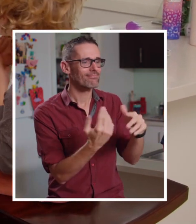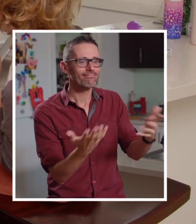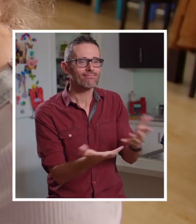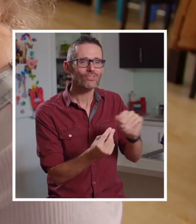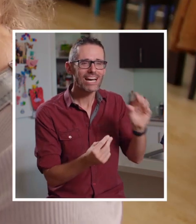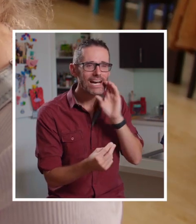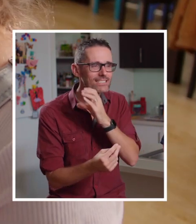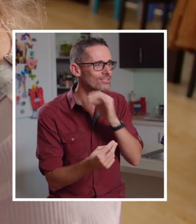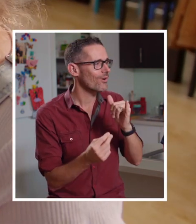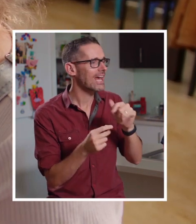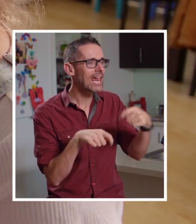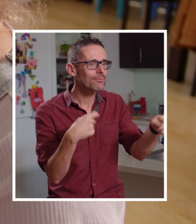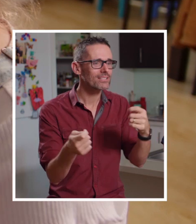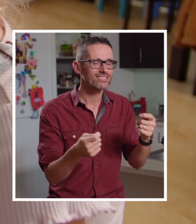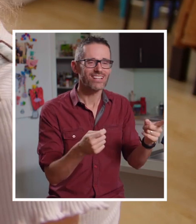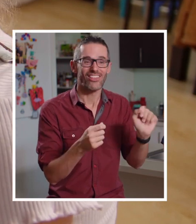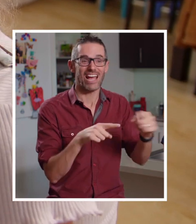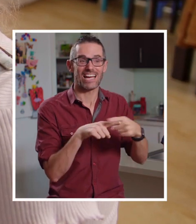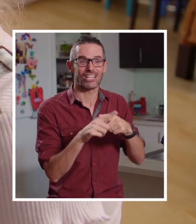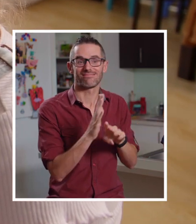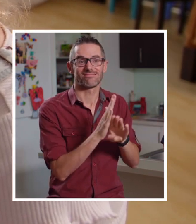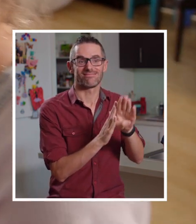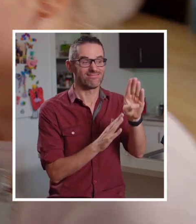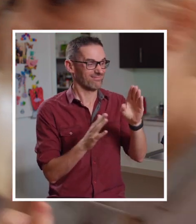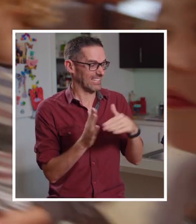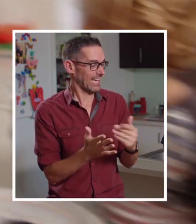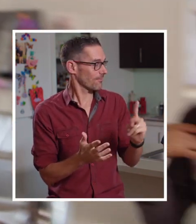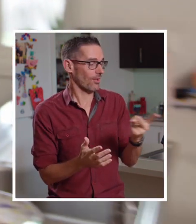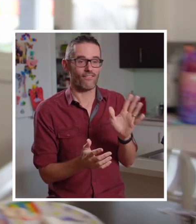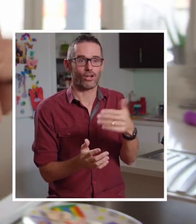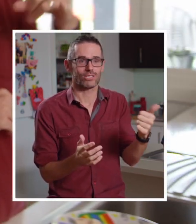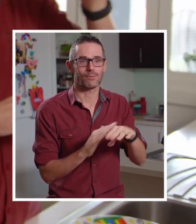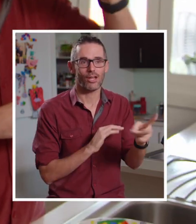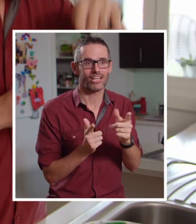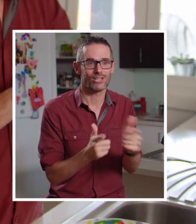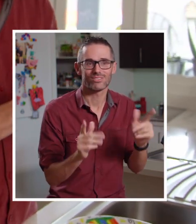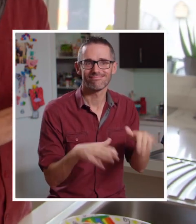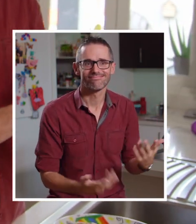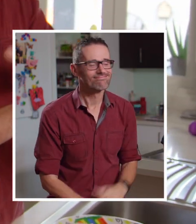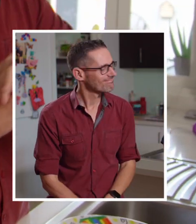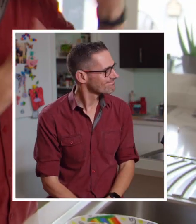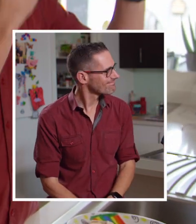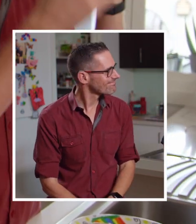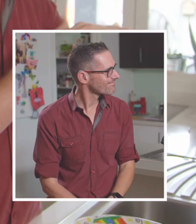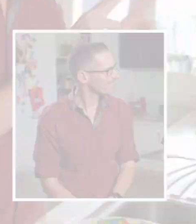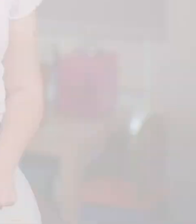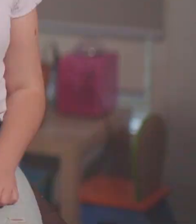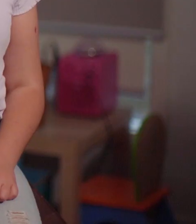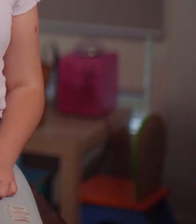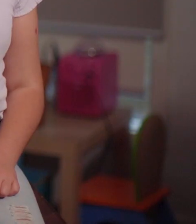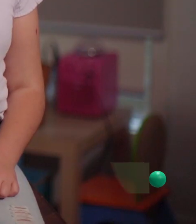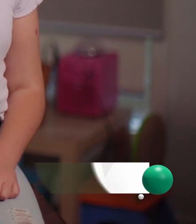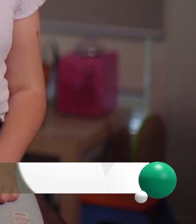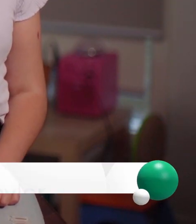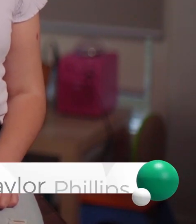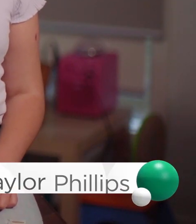went to childcare or they played with their cousins or neighbours, their English would just improve and excel, and now they're fluent in both languages.